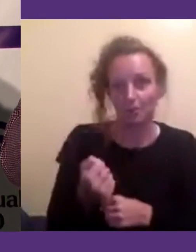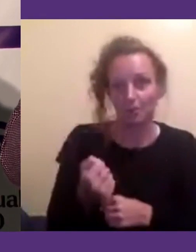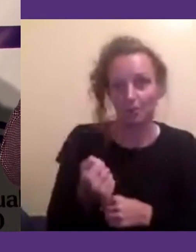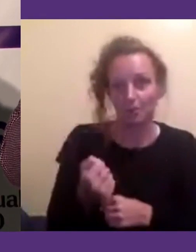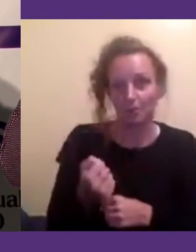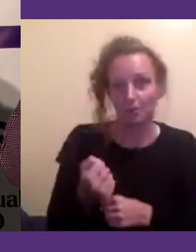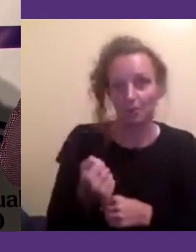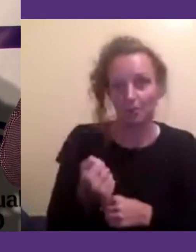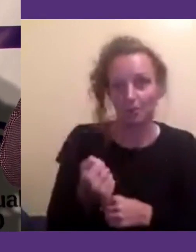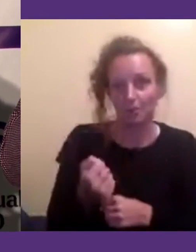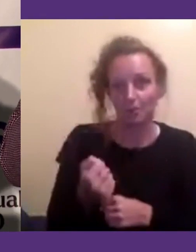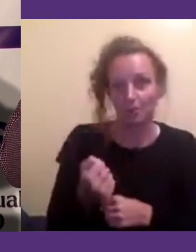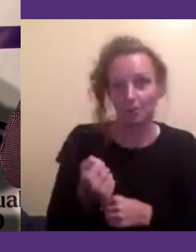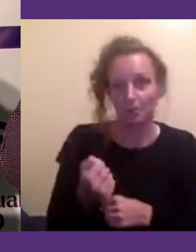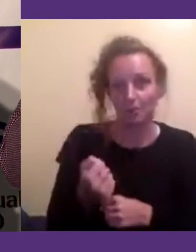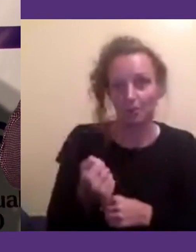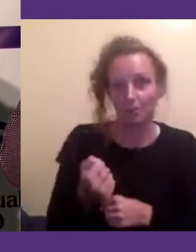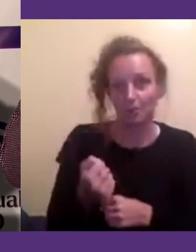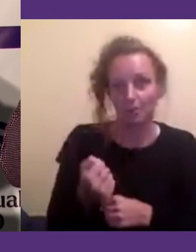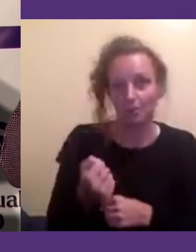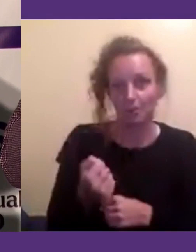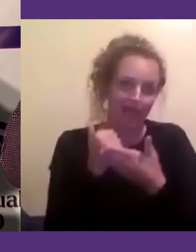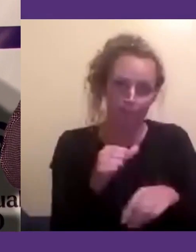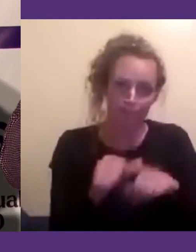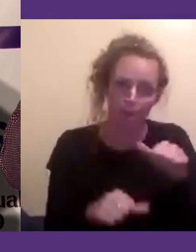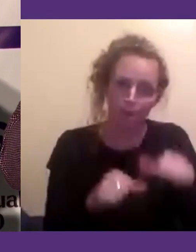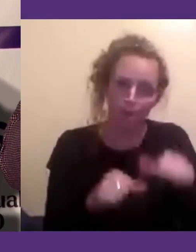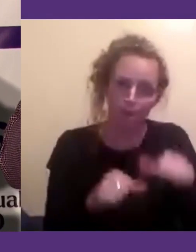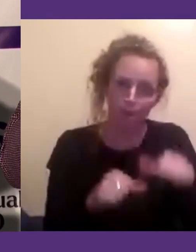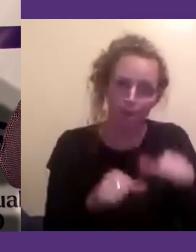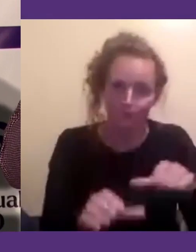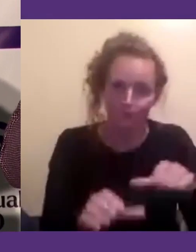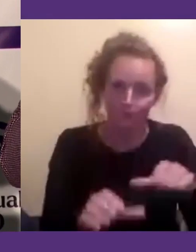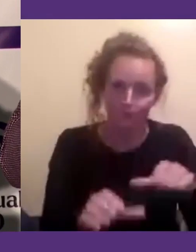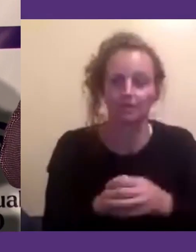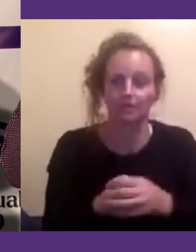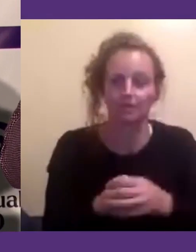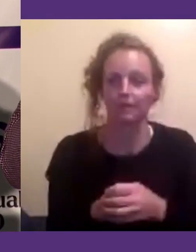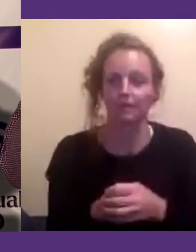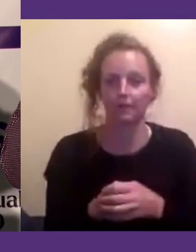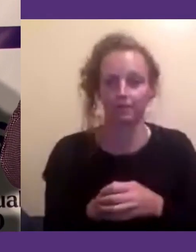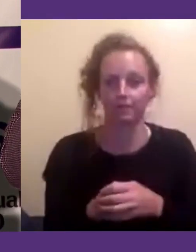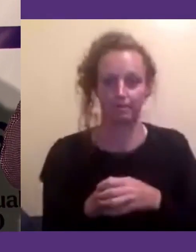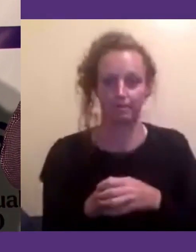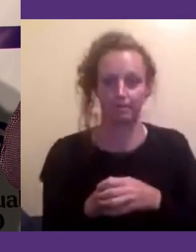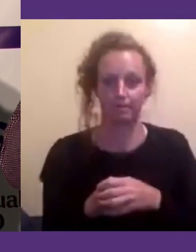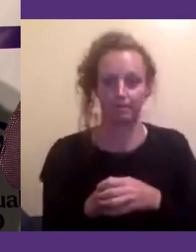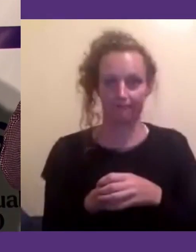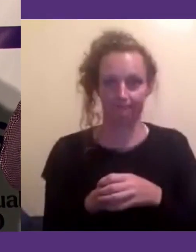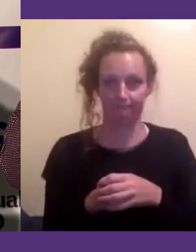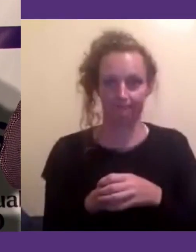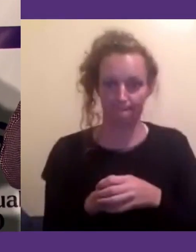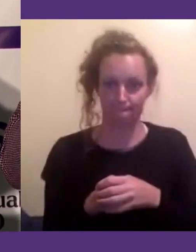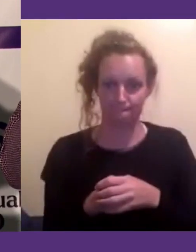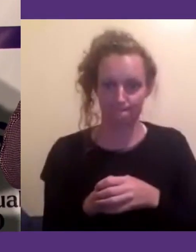point around playbooks, that is something that we have worked with brands to help create. I think that they're a really